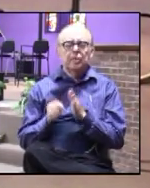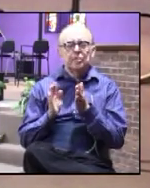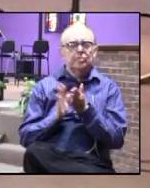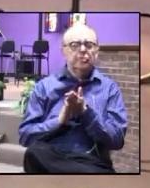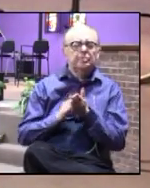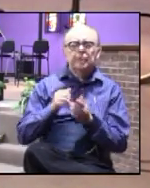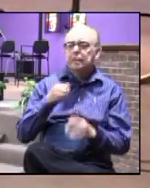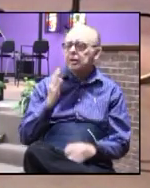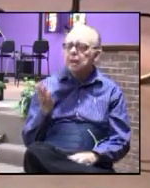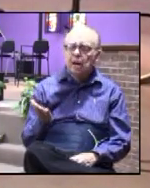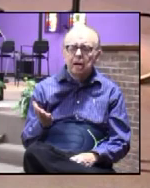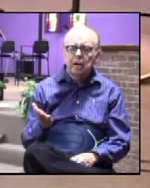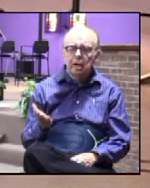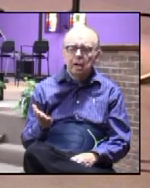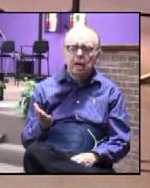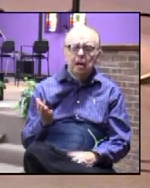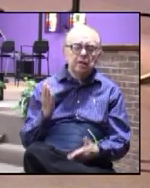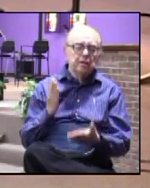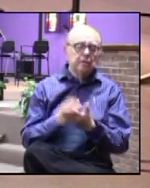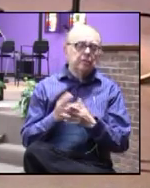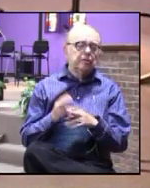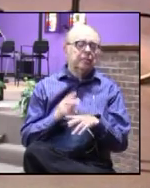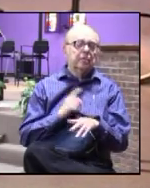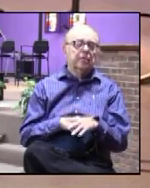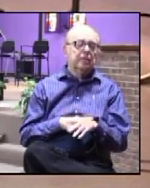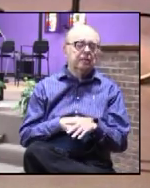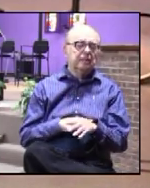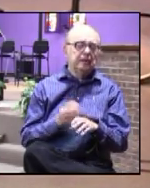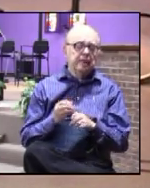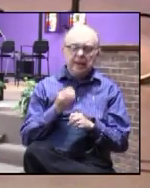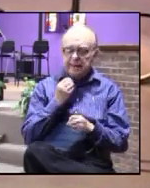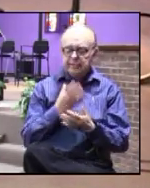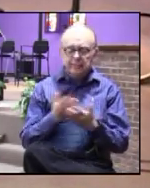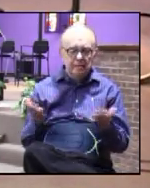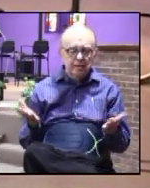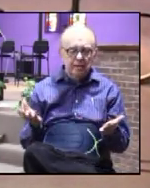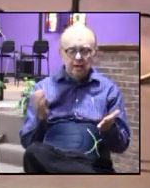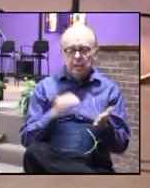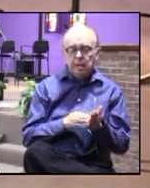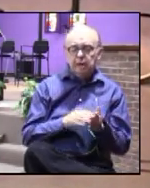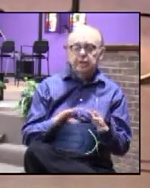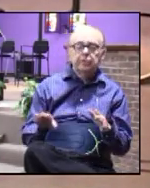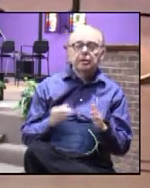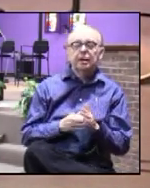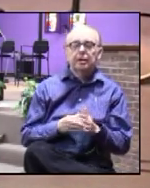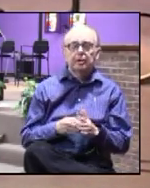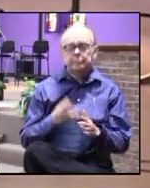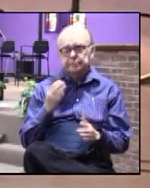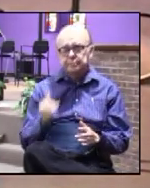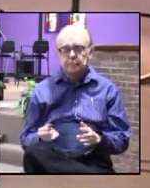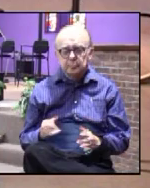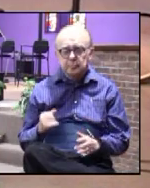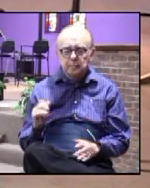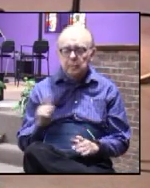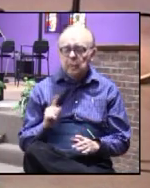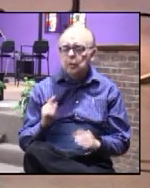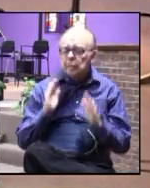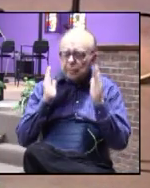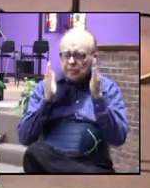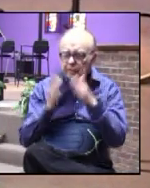God. Stop for a little while, maybe take a bite to eat, and come back and let's go again. Because where's their